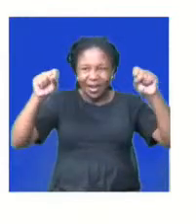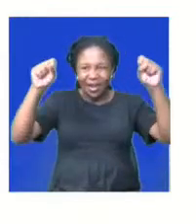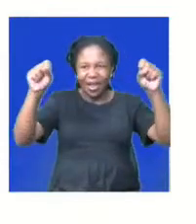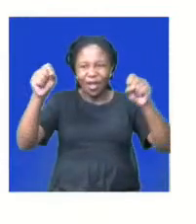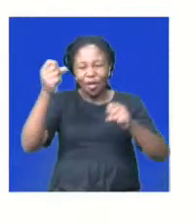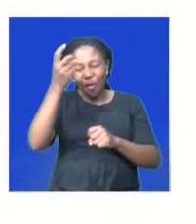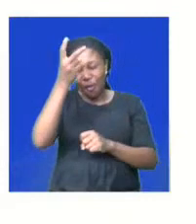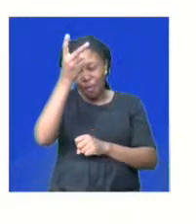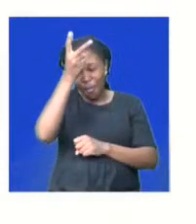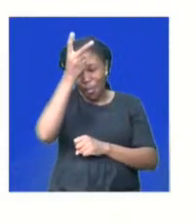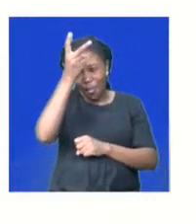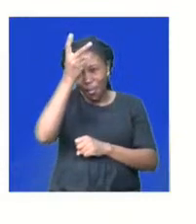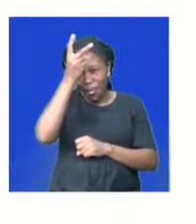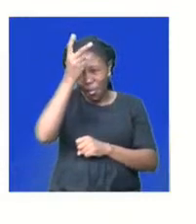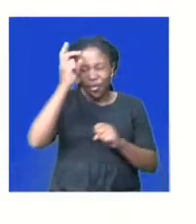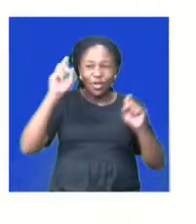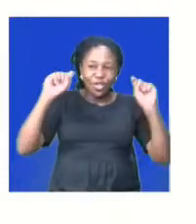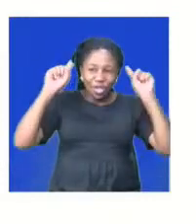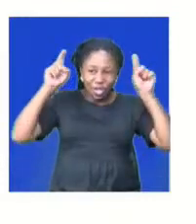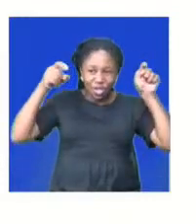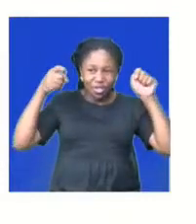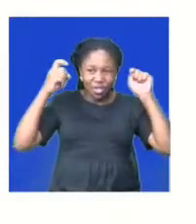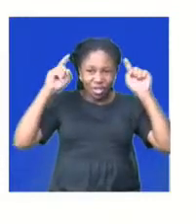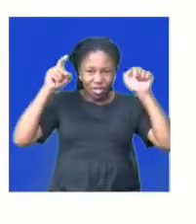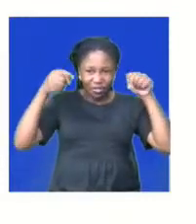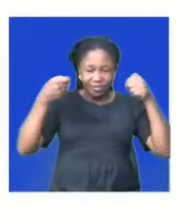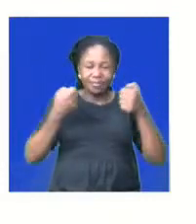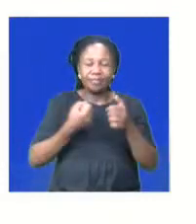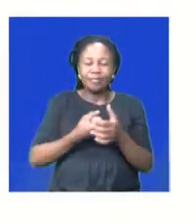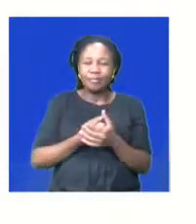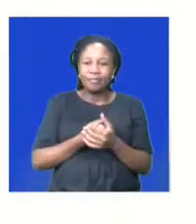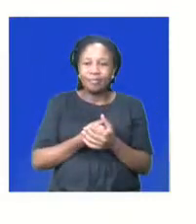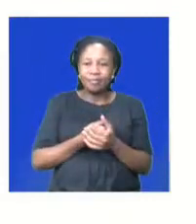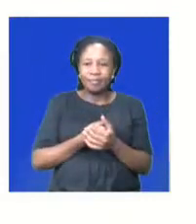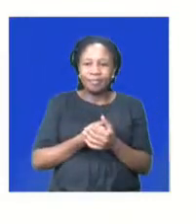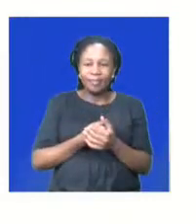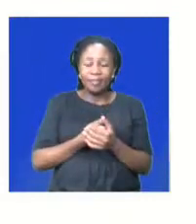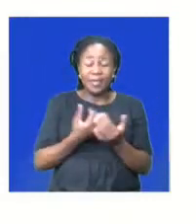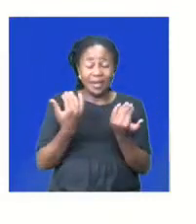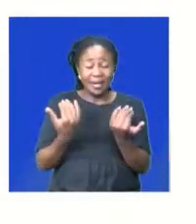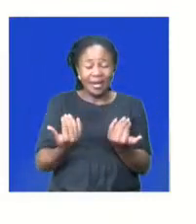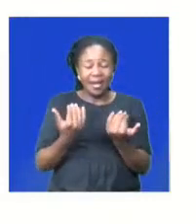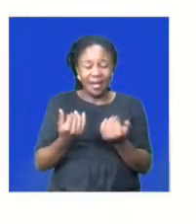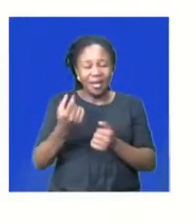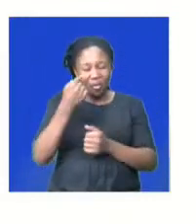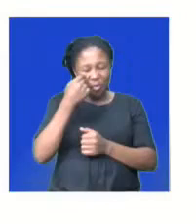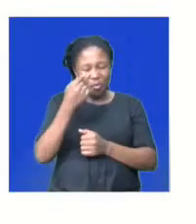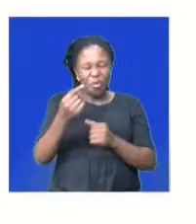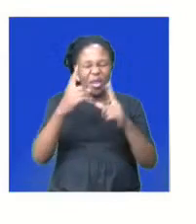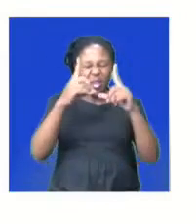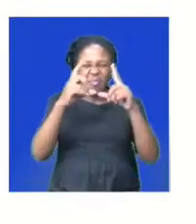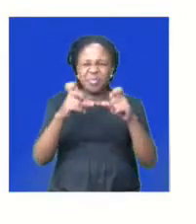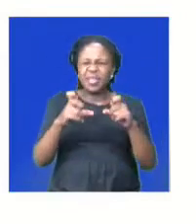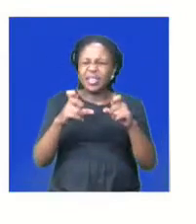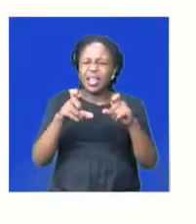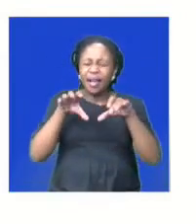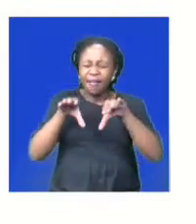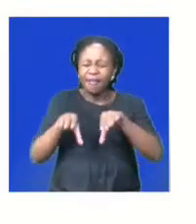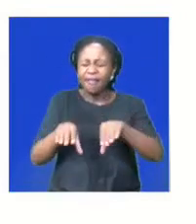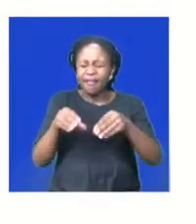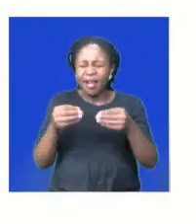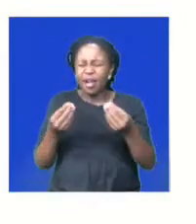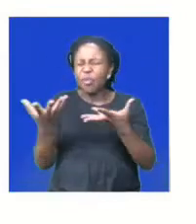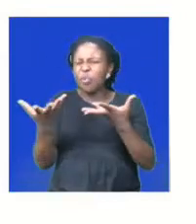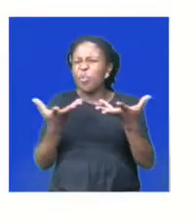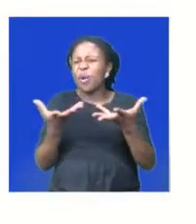sheep. All right, when you look at this picture, where do you think this type of home is found?